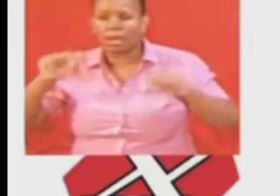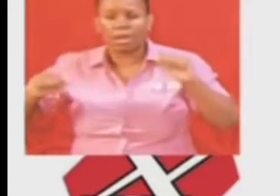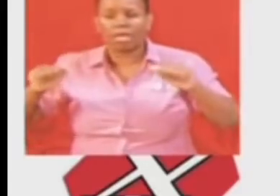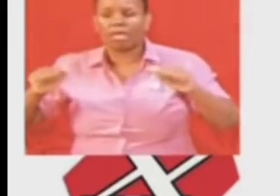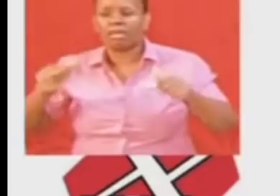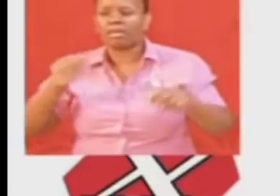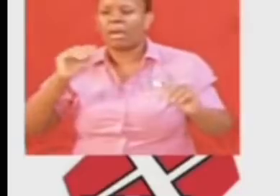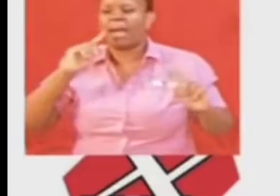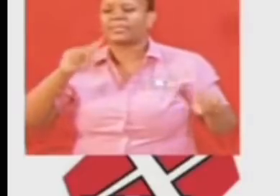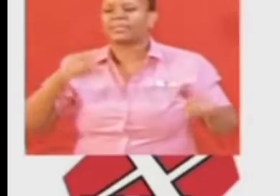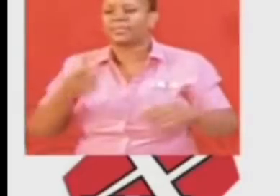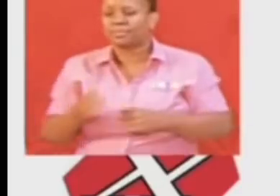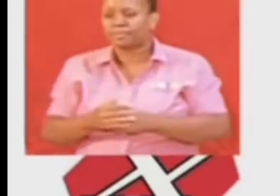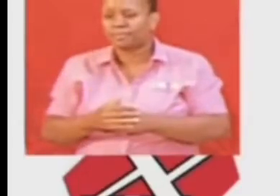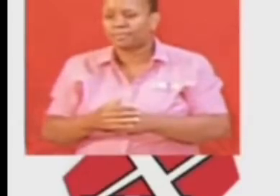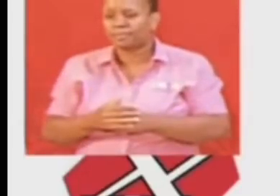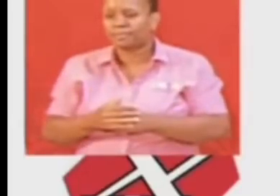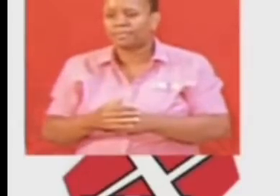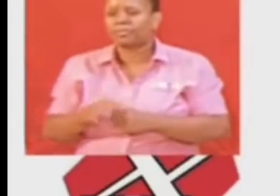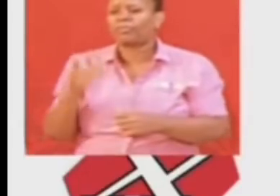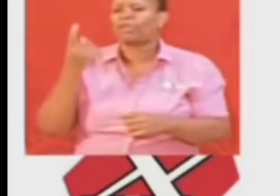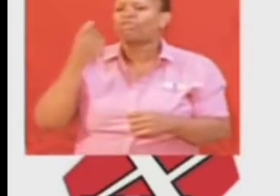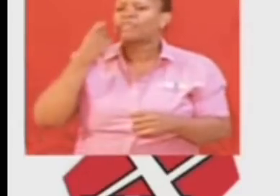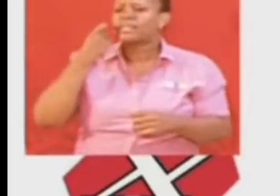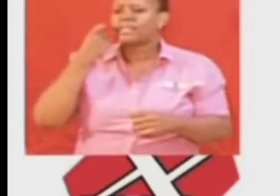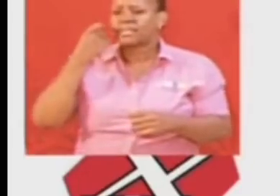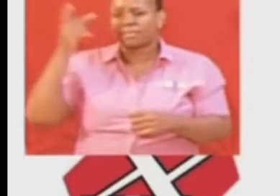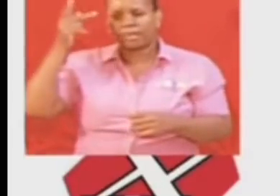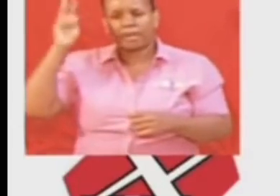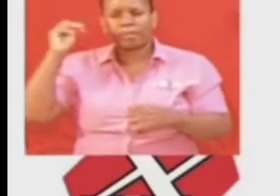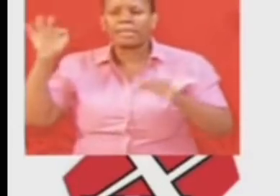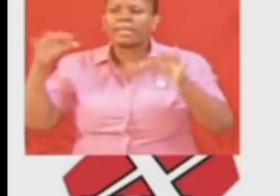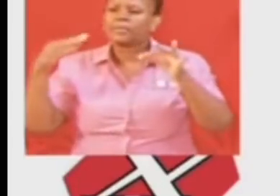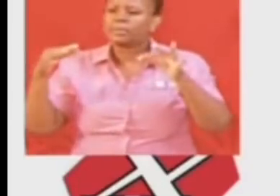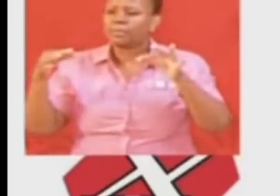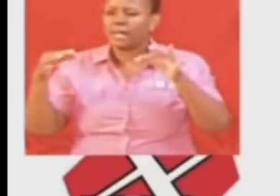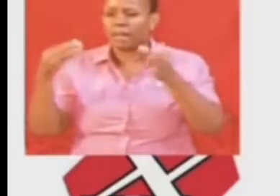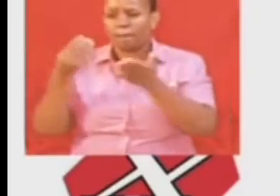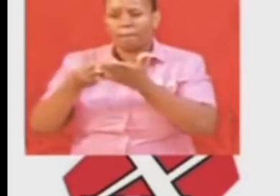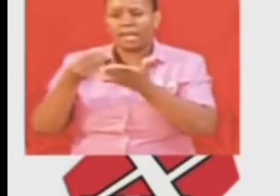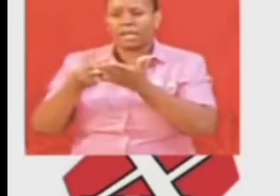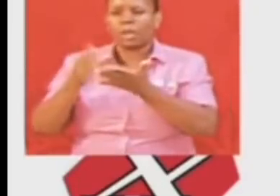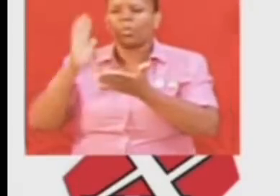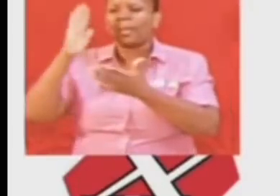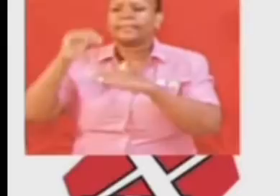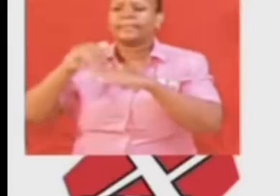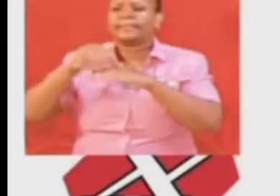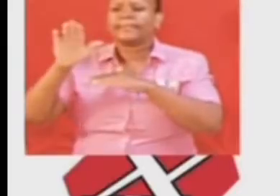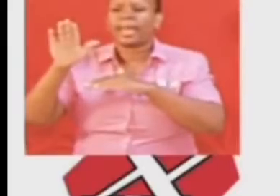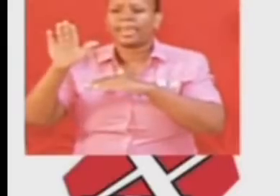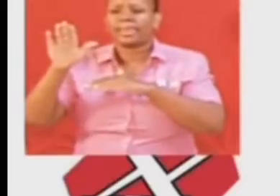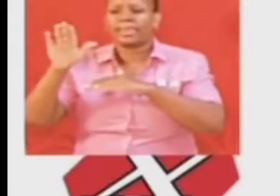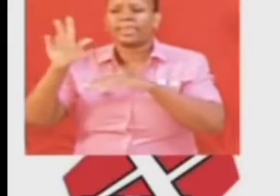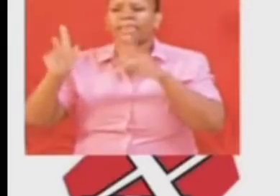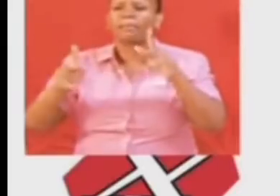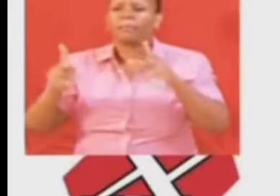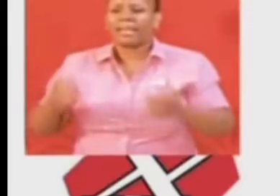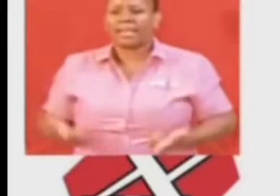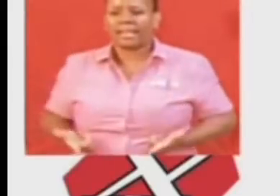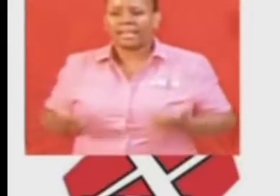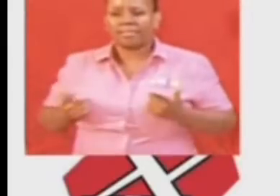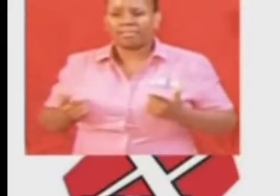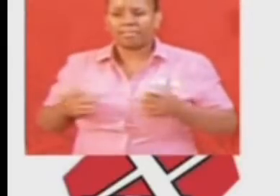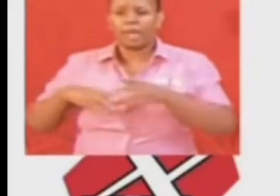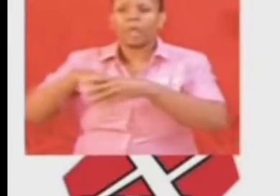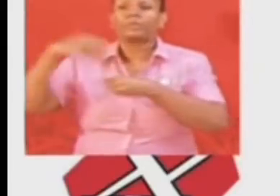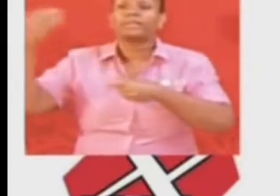that financial aid would be sent to certain embassies so nationals abroad can access it if they need assistance. But we're hearing stories every day of